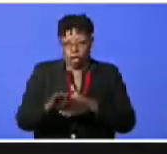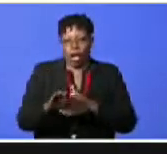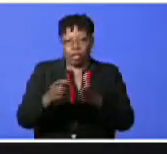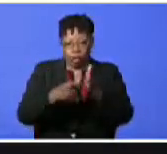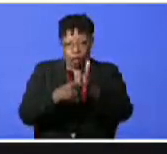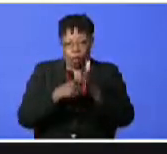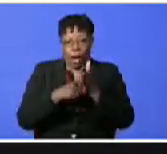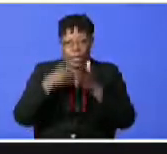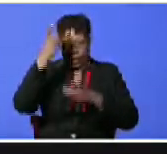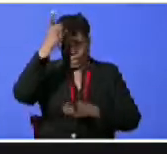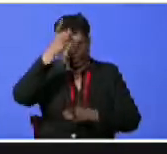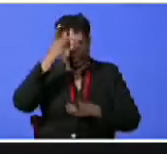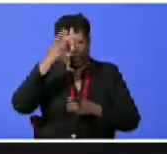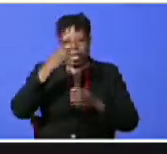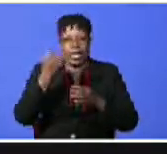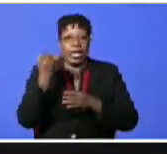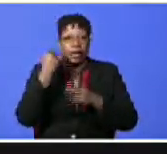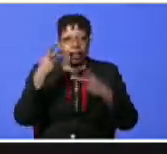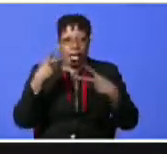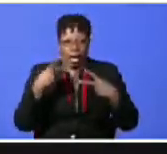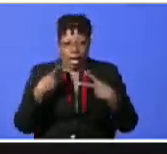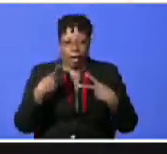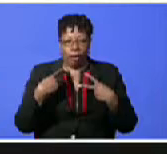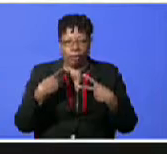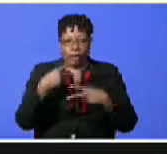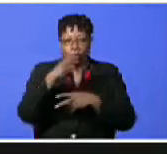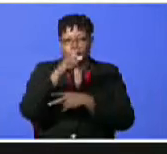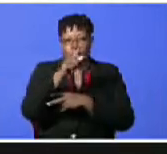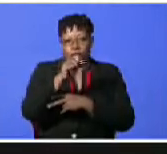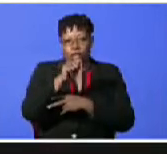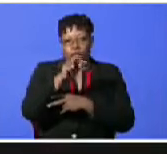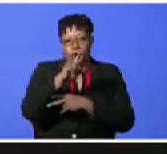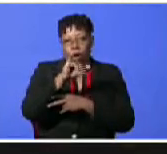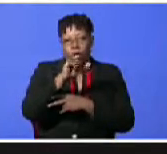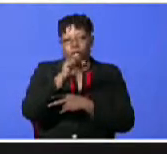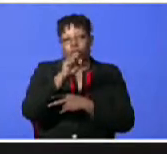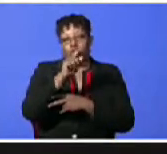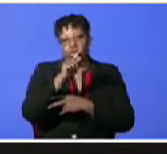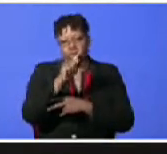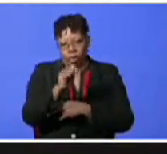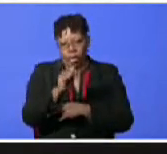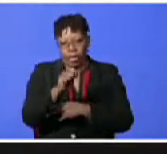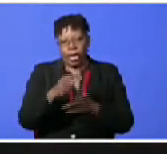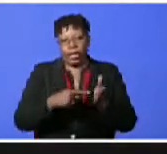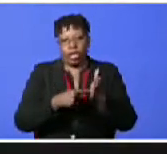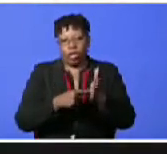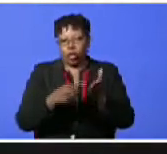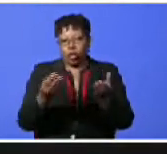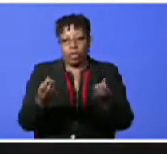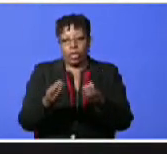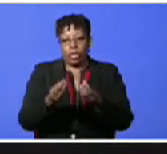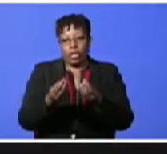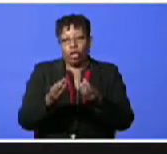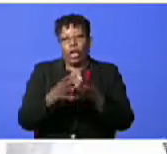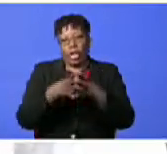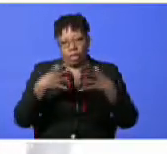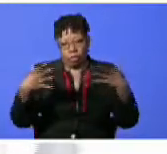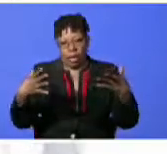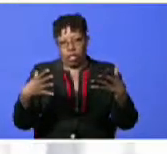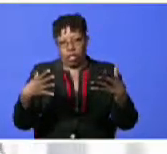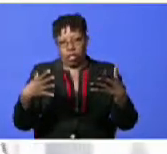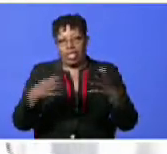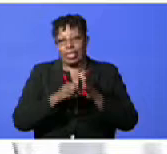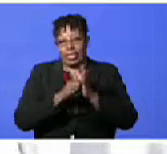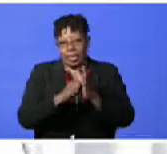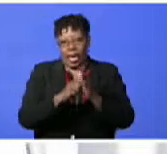child inherits just one gene, they have the sickle cell trait that produces no symptoms in most people. A healthy cell is